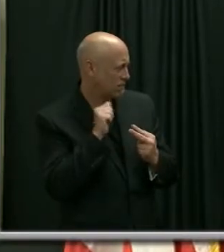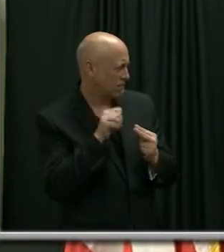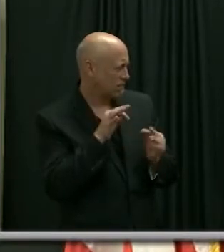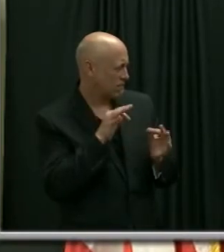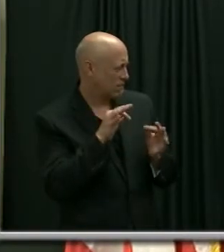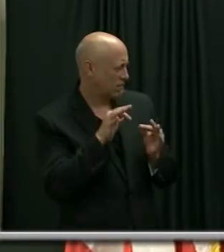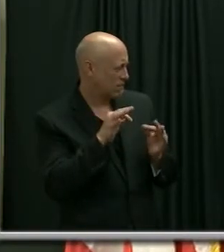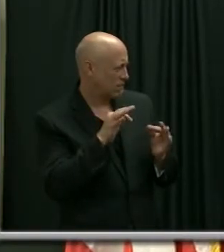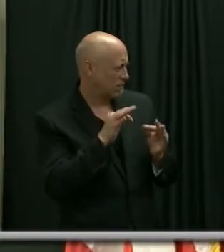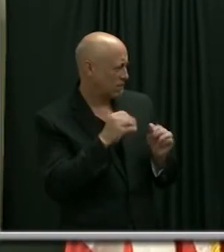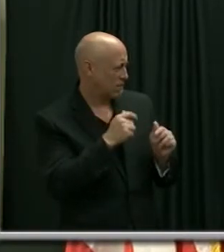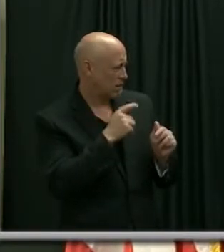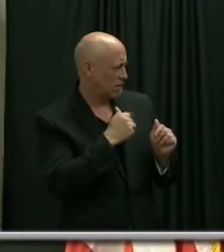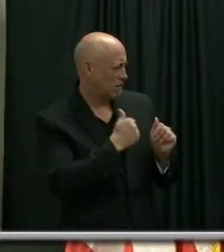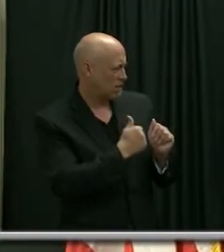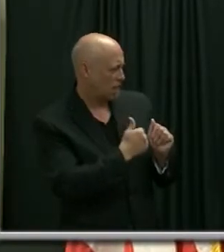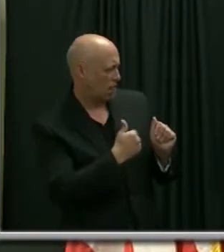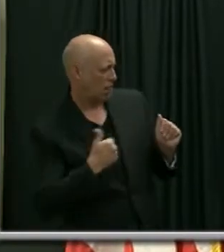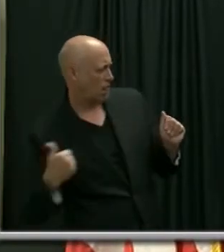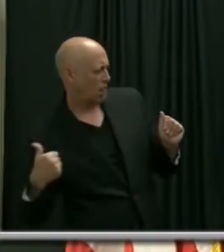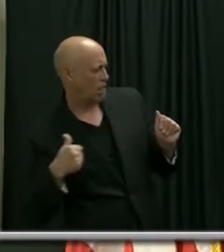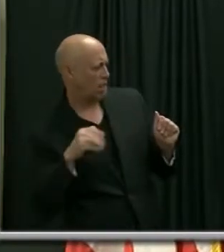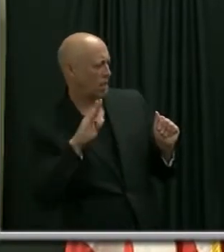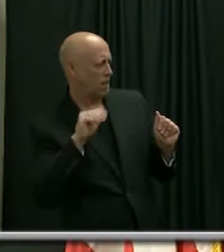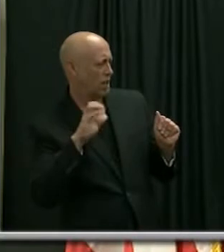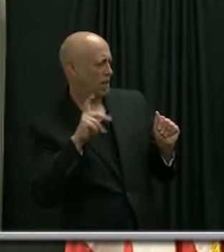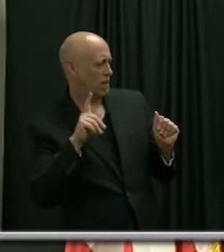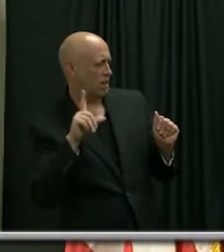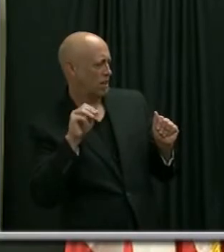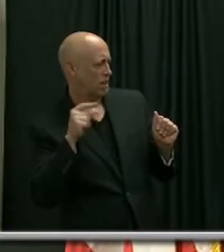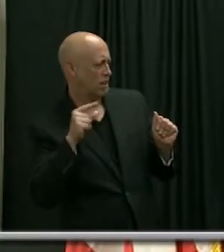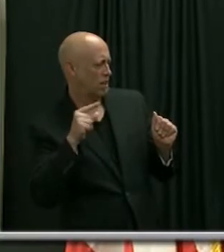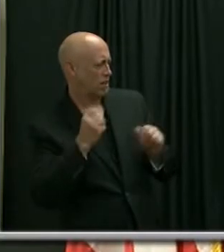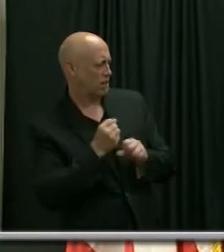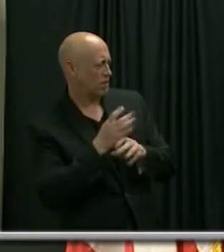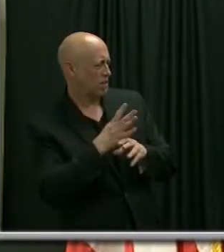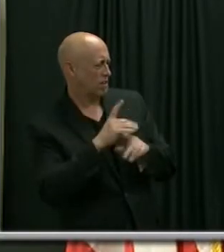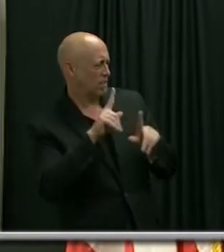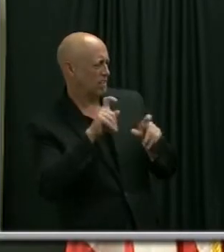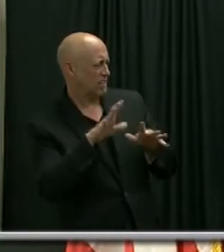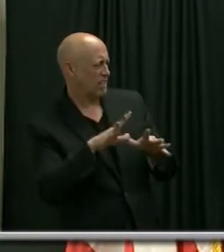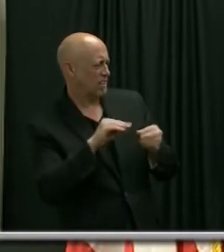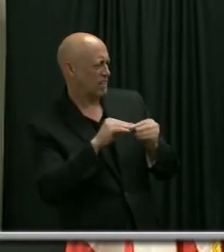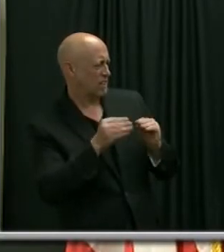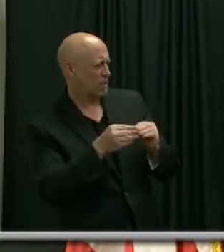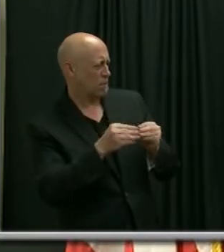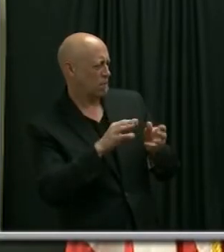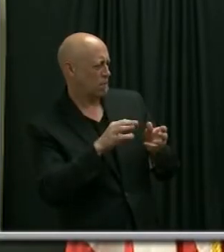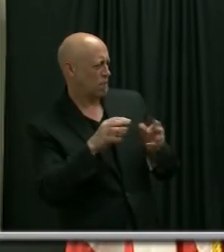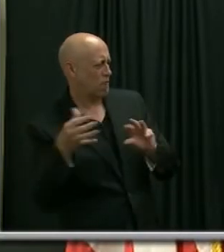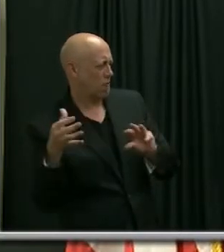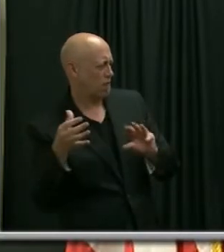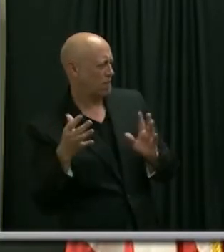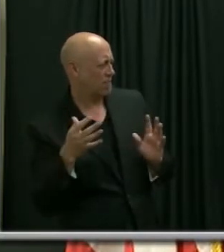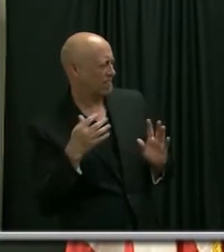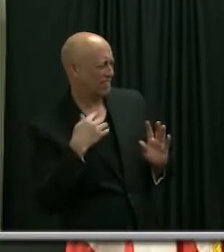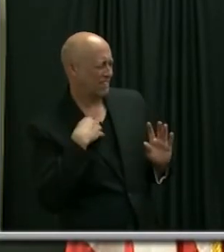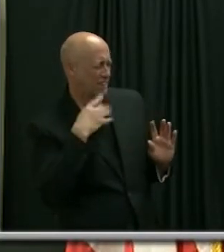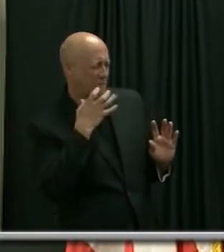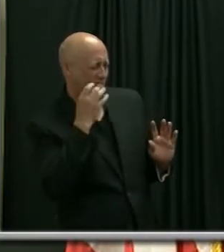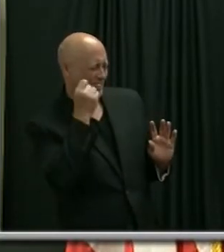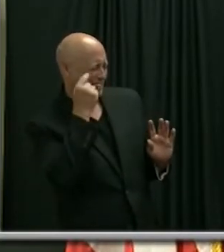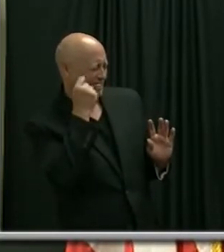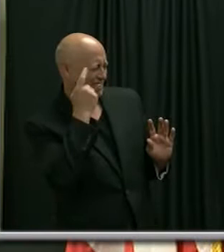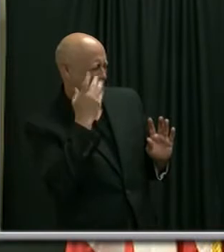the backlog again that you're experiencing that altered the test numbers. I just wanted to get a better understanding of